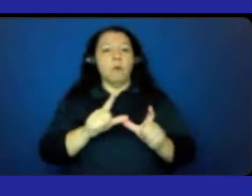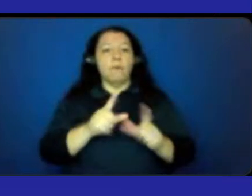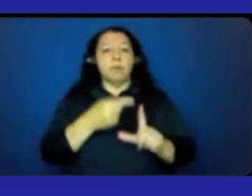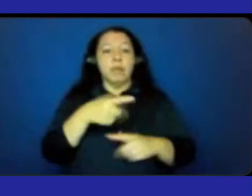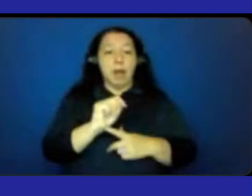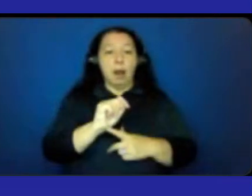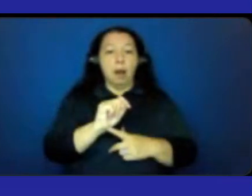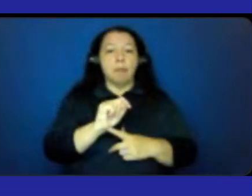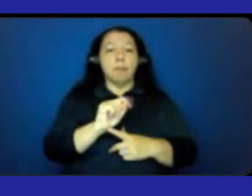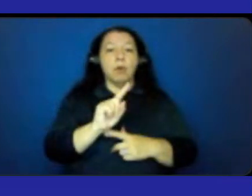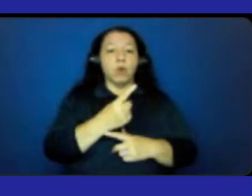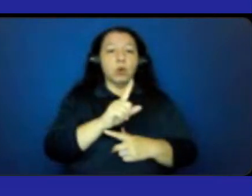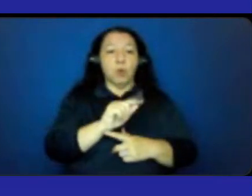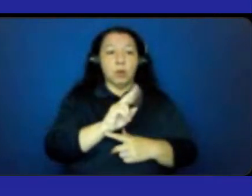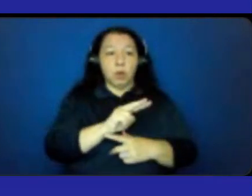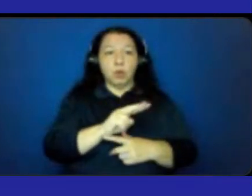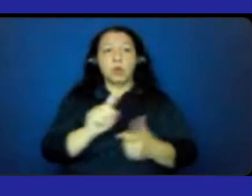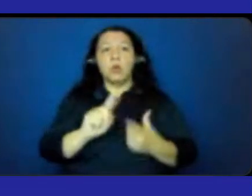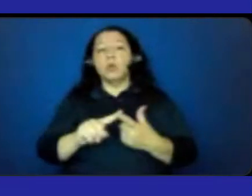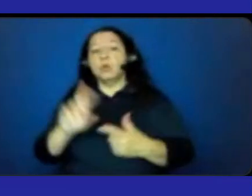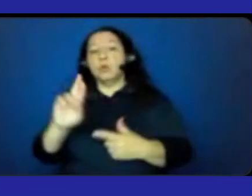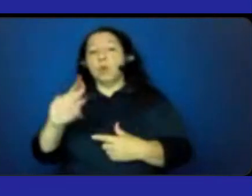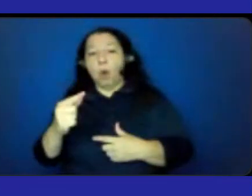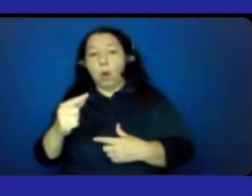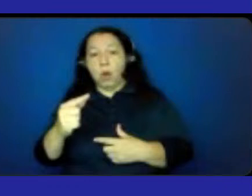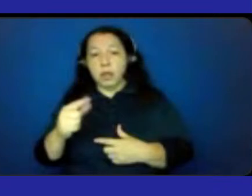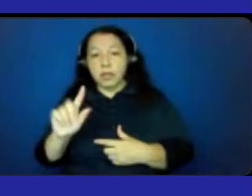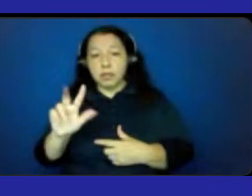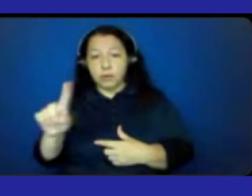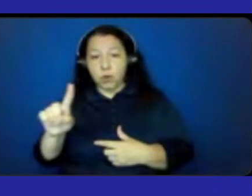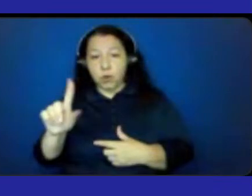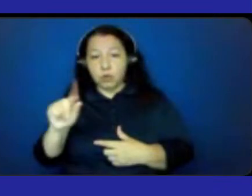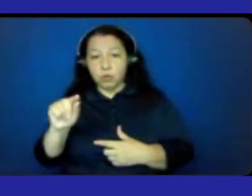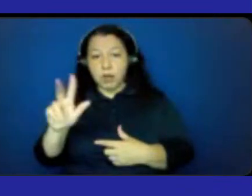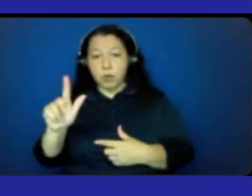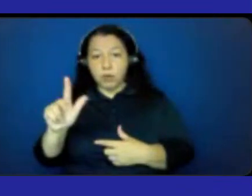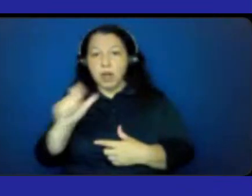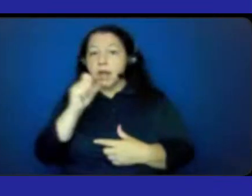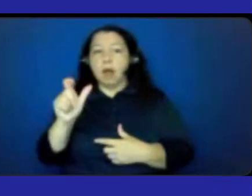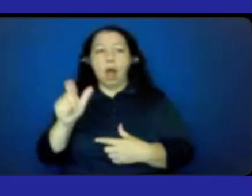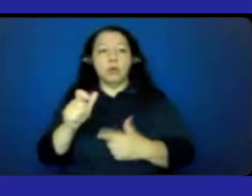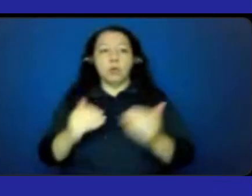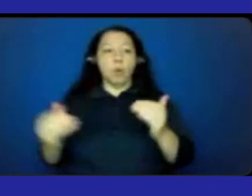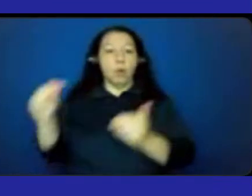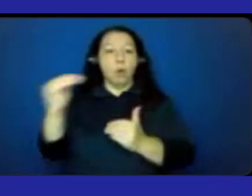31st, 2023, and have a total not to exceed cost of